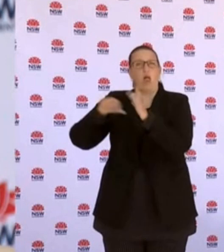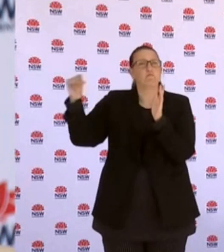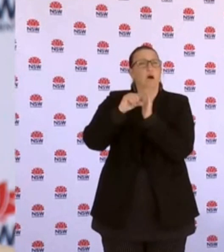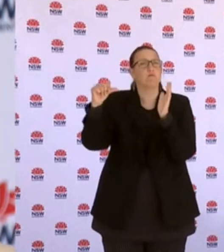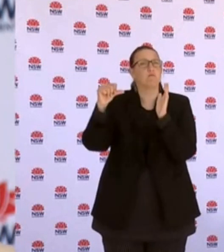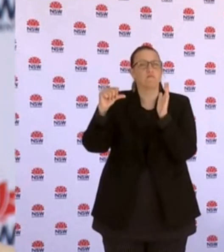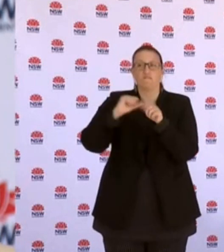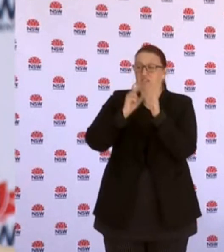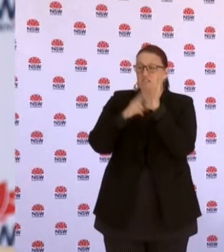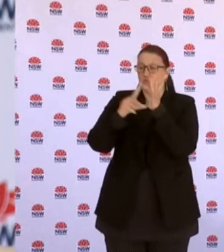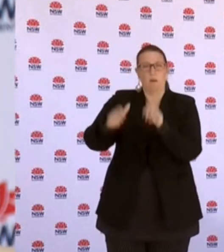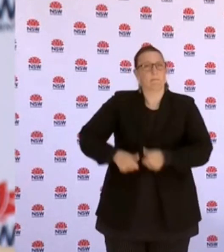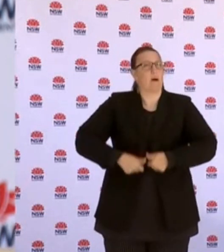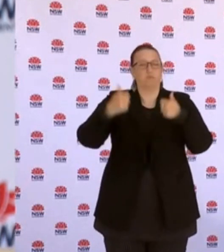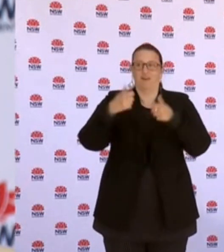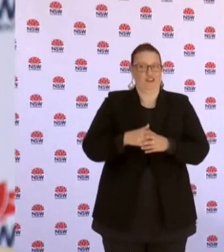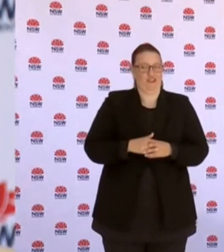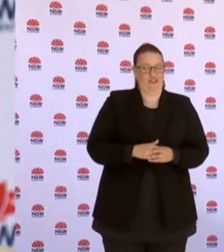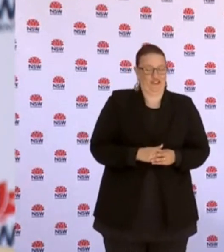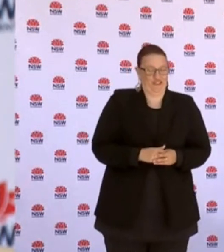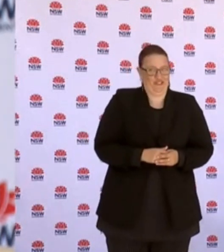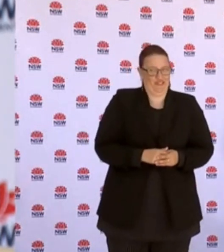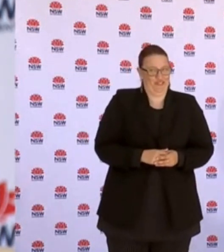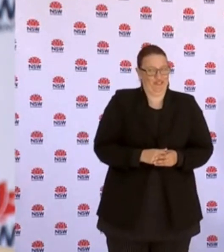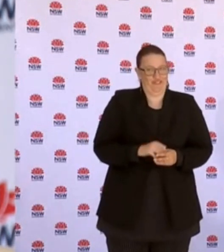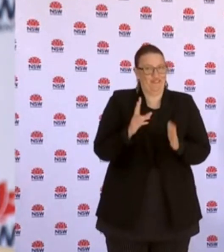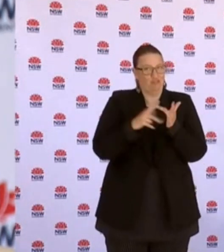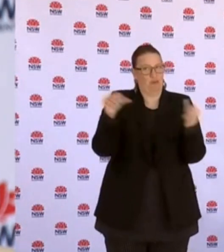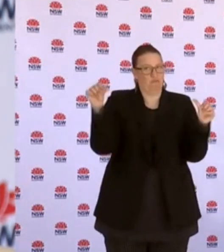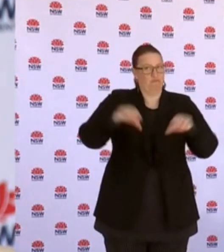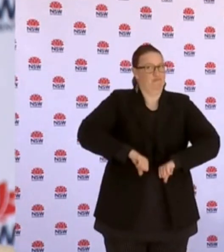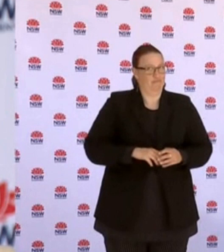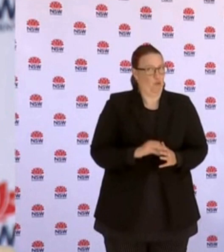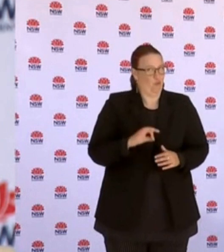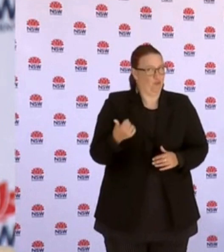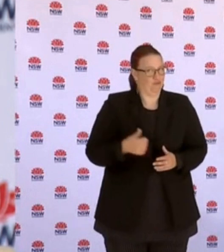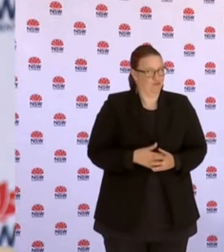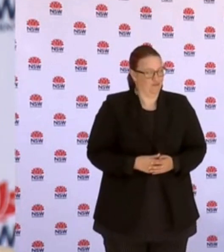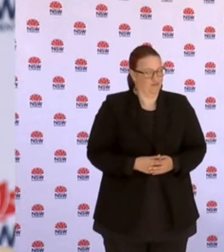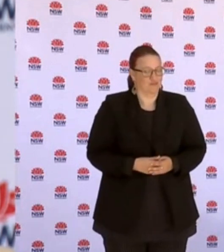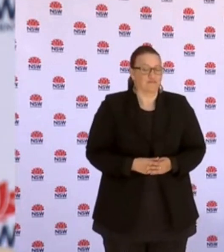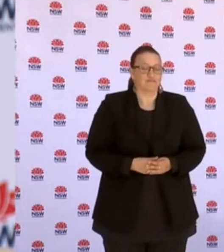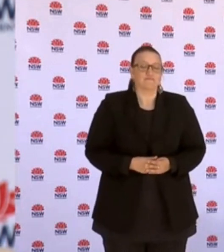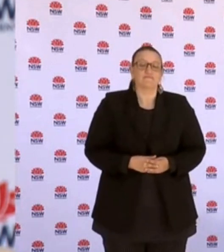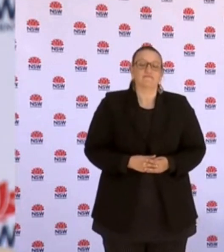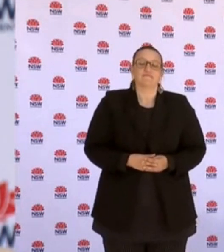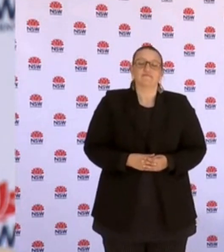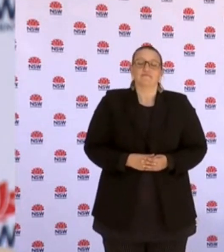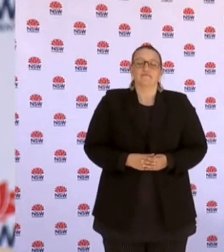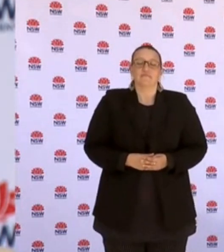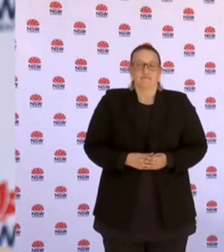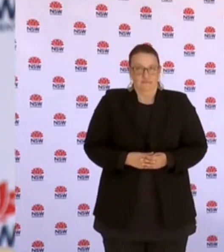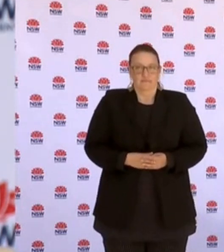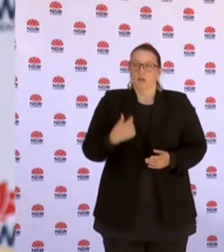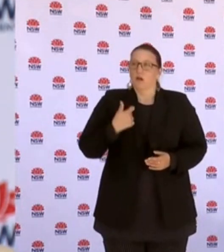very successfully. And you're saying we No, can't they do didn't. It. Can I say the following? It's really important that if you can work